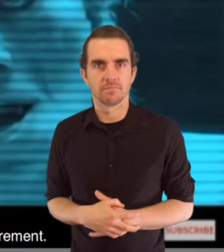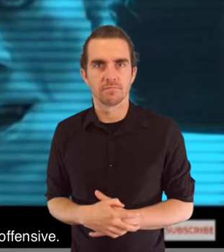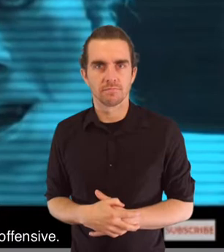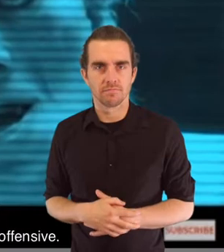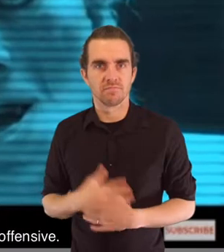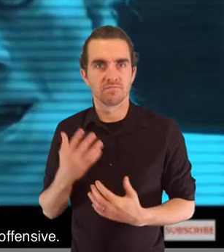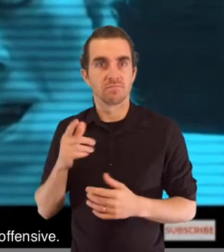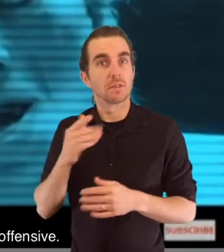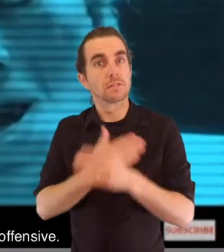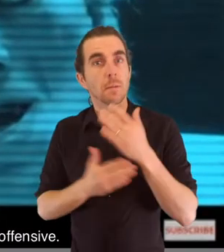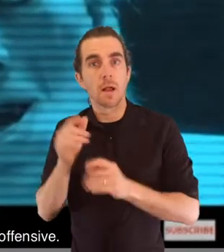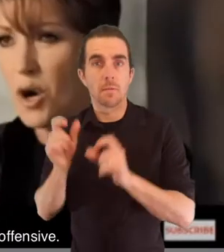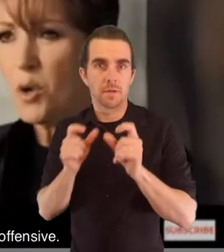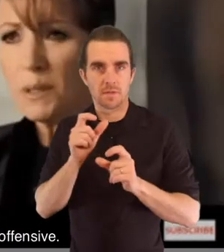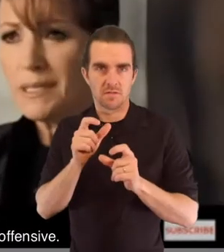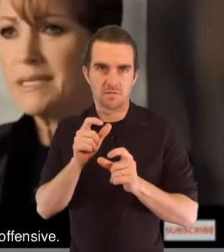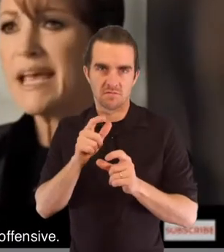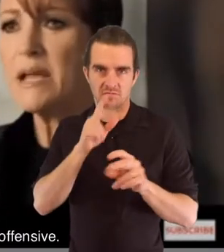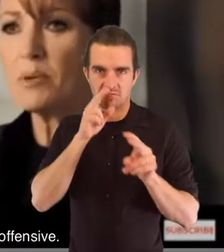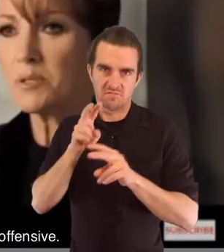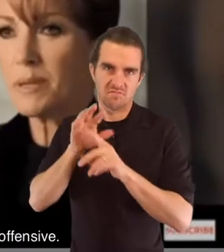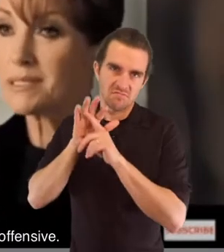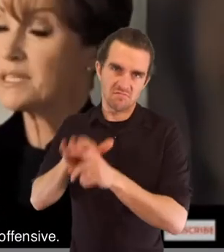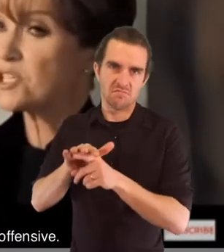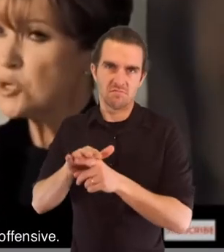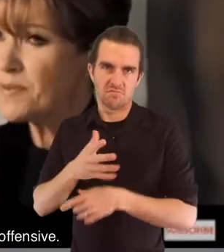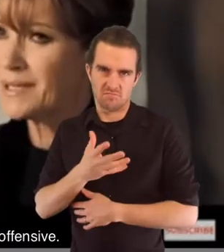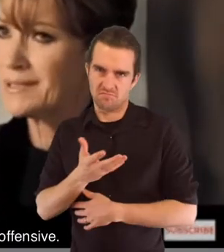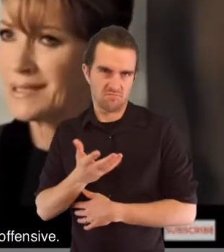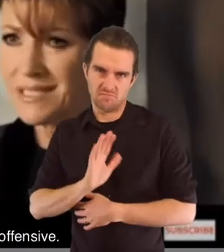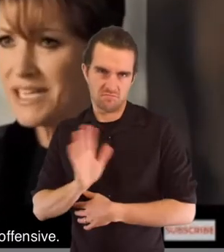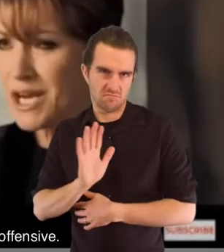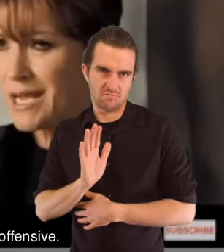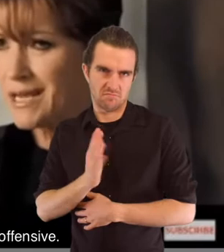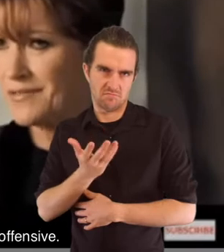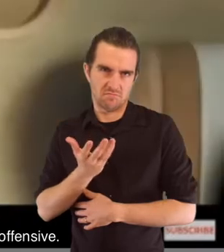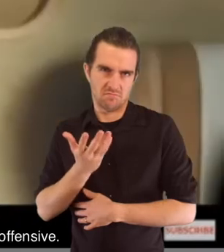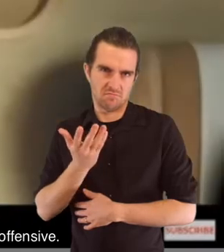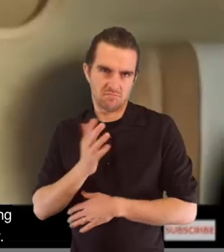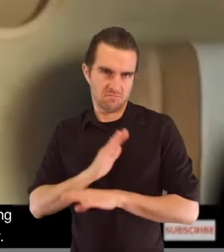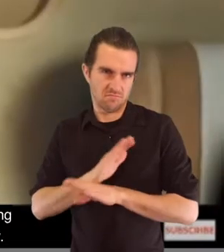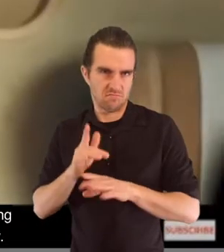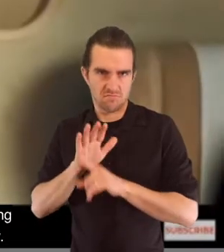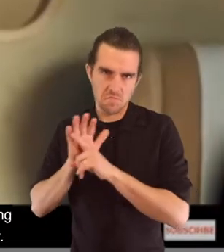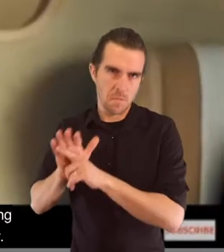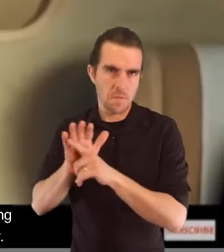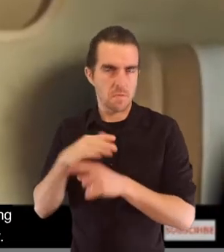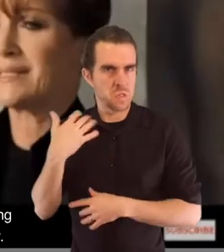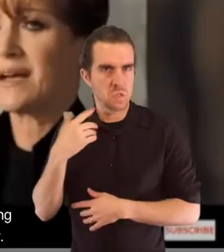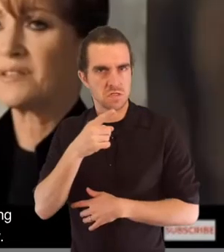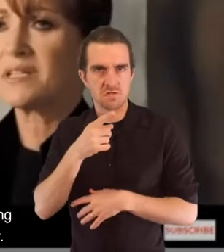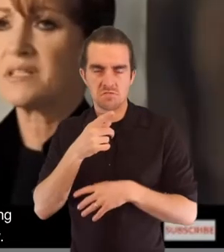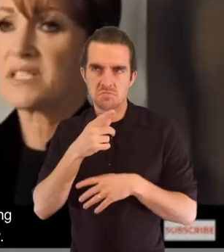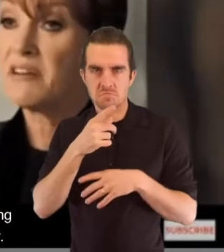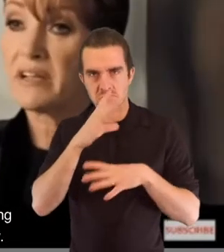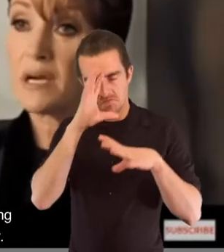Silver, missing jaw and facial dysphoria. The whole disabled person is a supervillain thing. It's cliche and offensive. I've never seen anyone cling